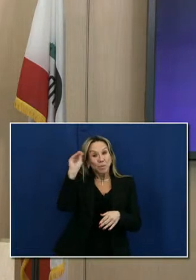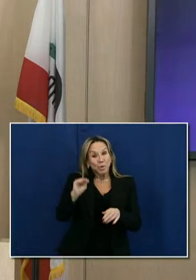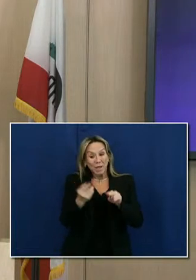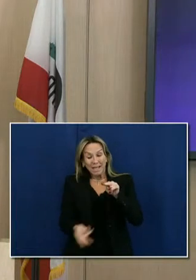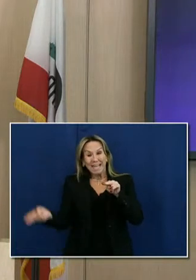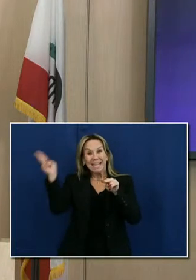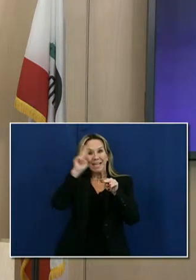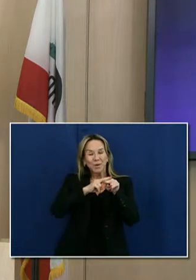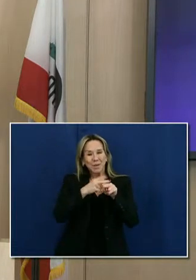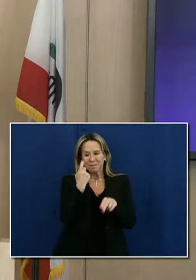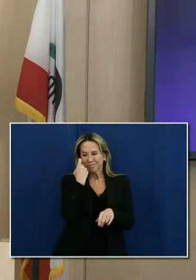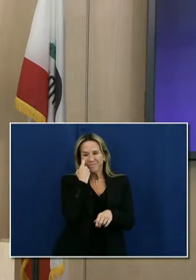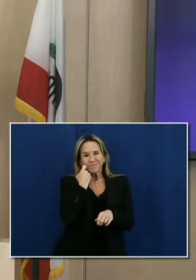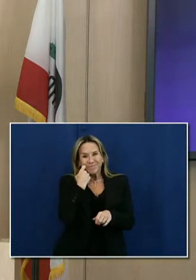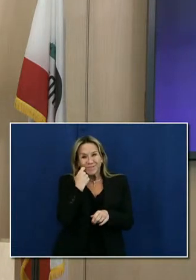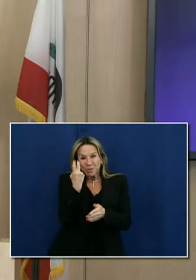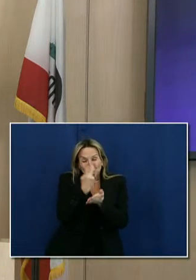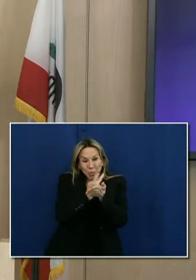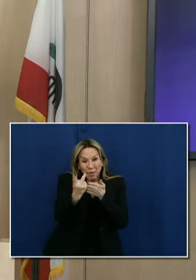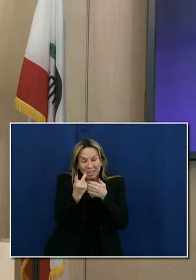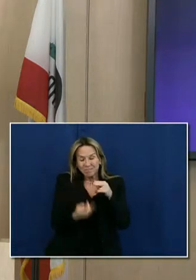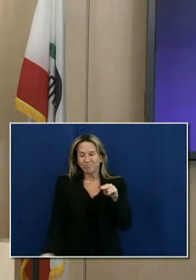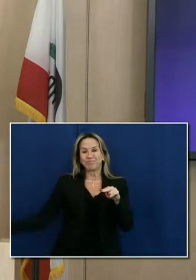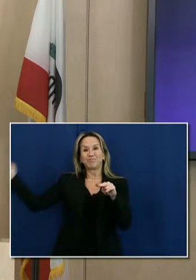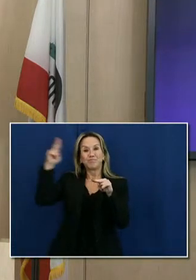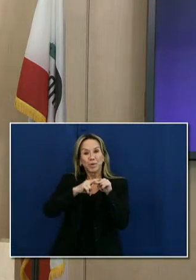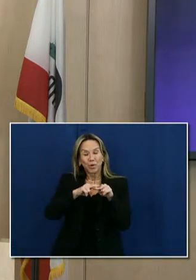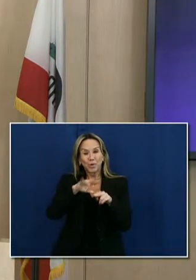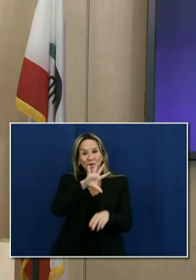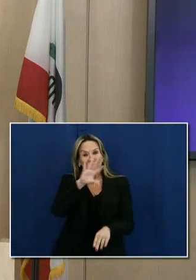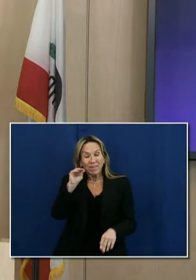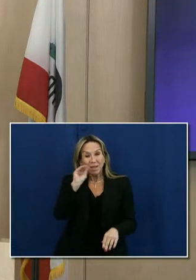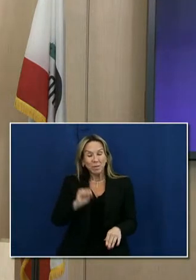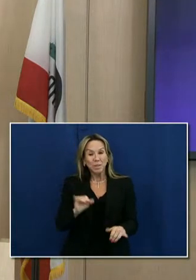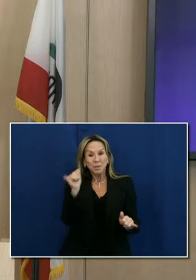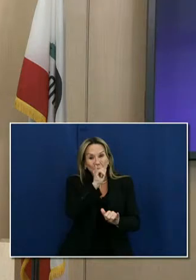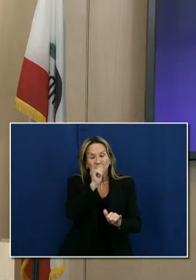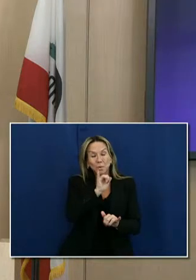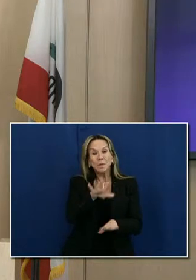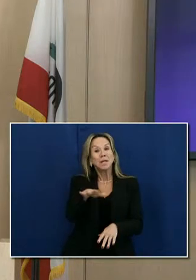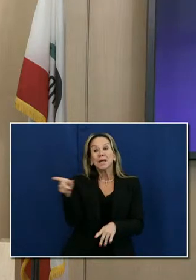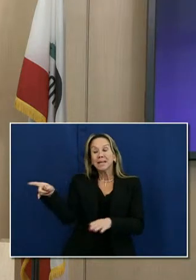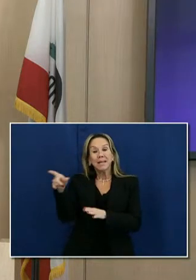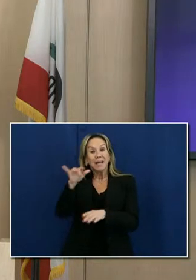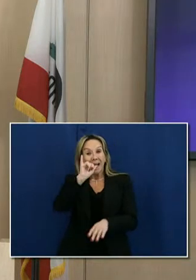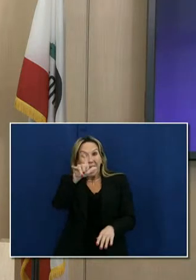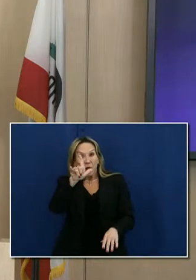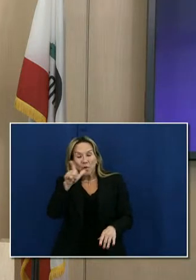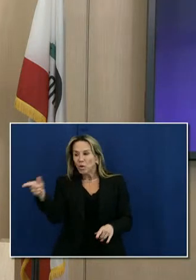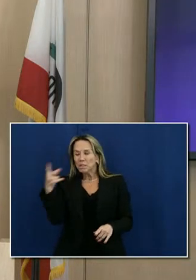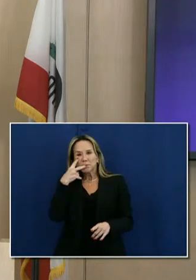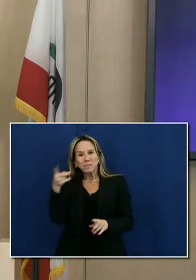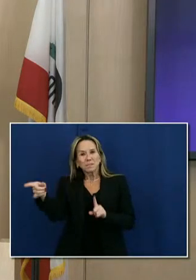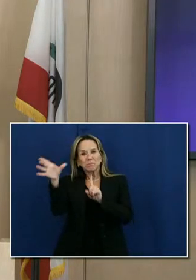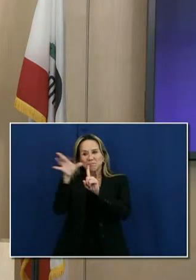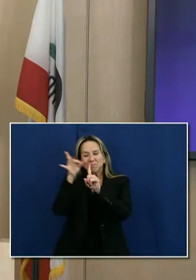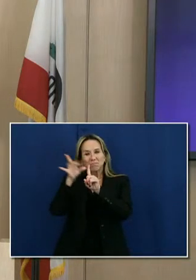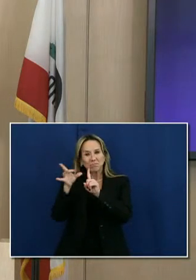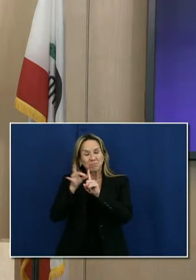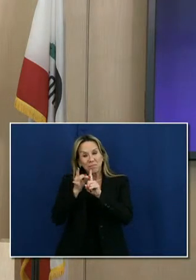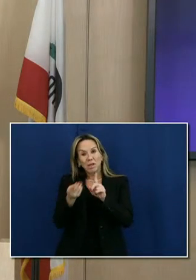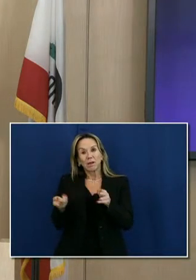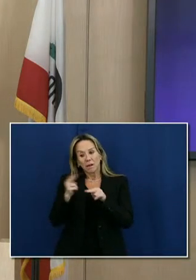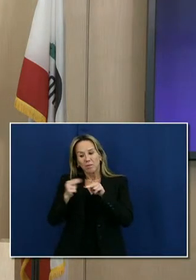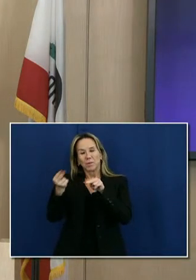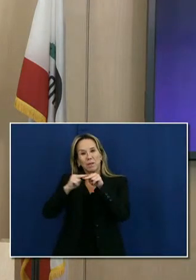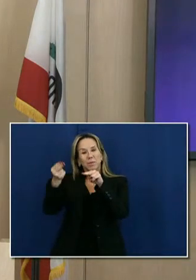cases just in the past 2 weeks. The state of Illinois has seen their positivity rate continue to rise and